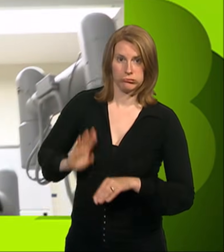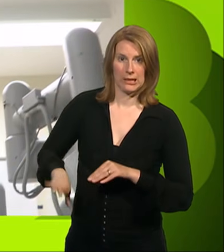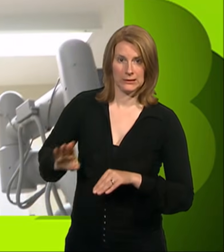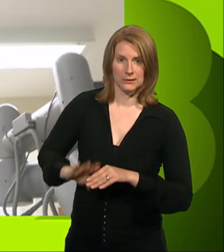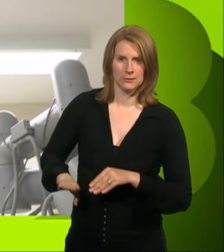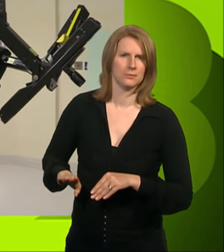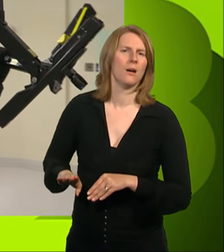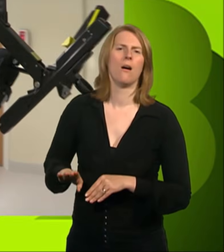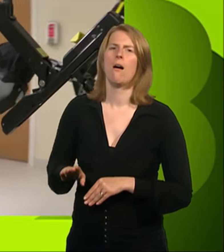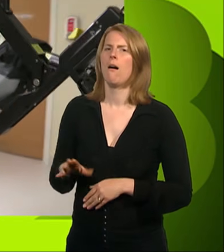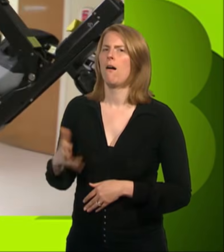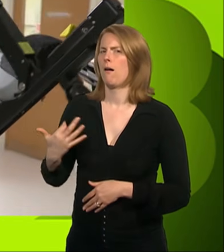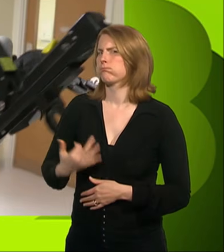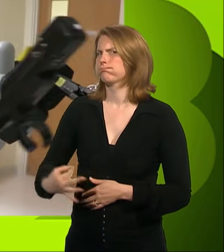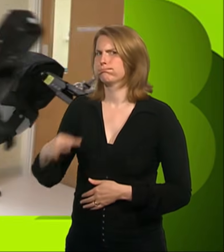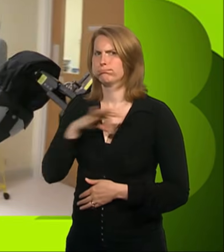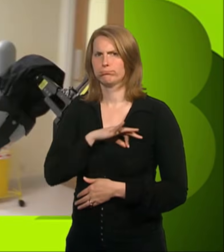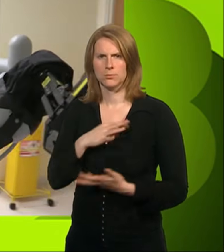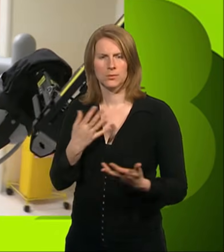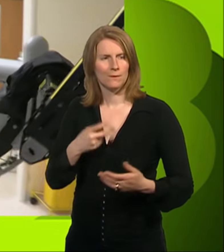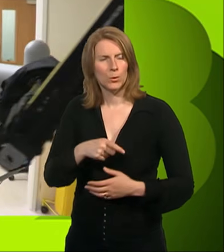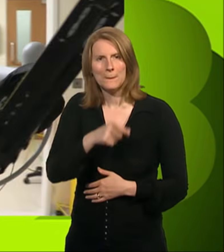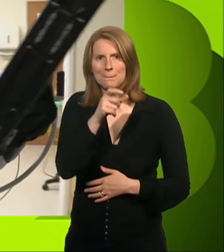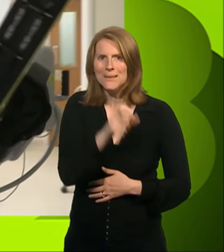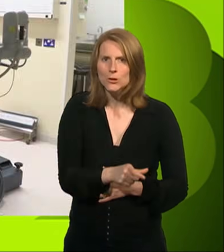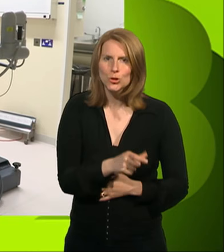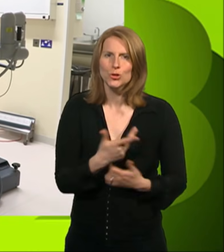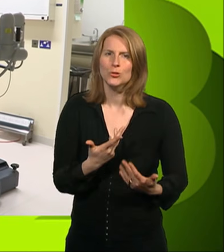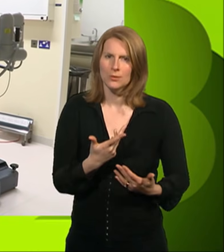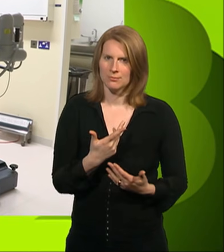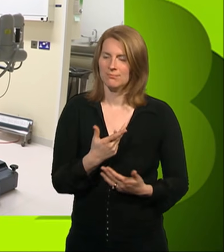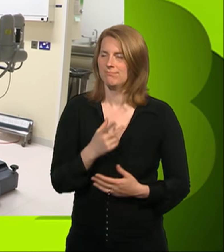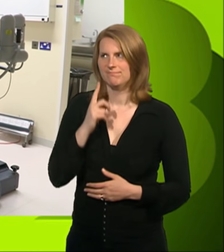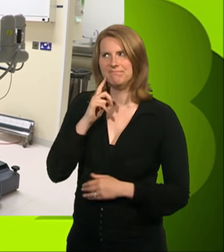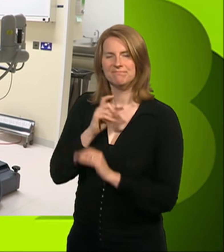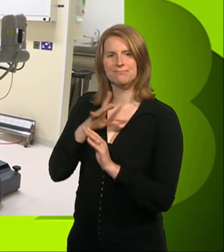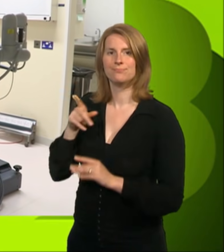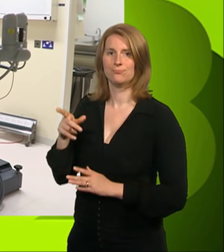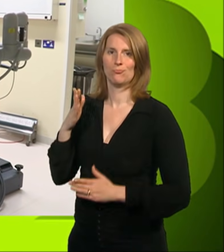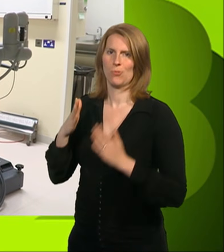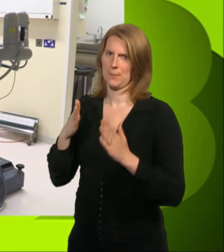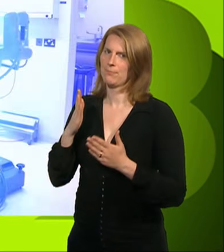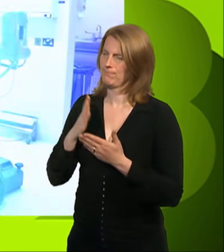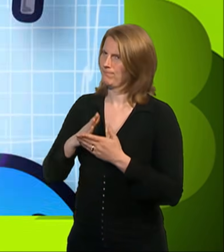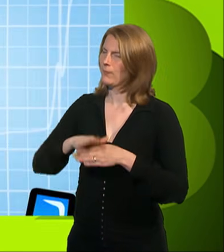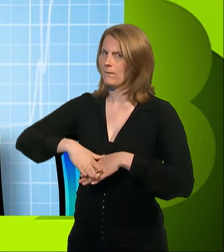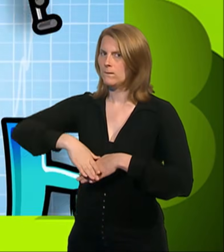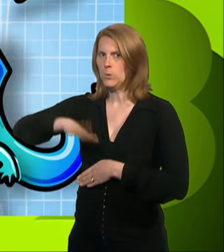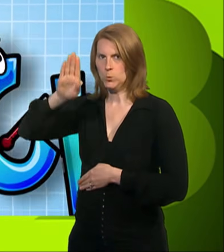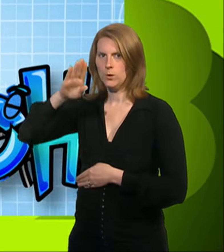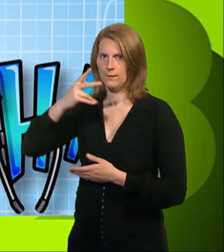see the enormous benefits that will have for patients. This is definitely the future of surgery.